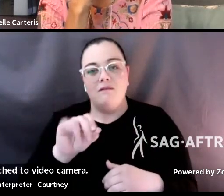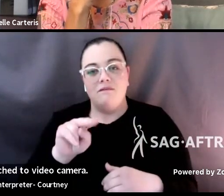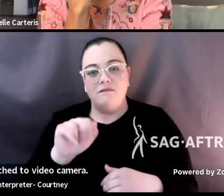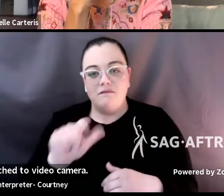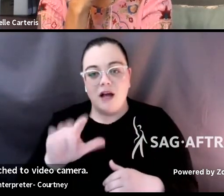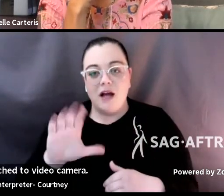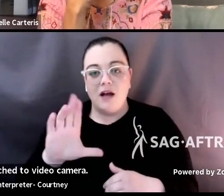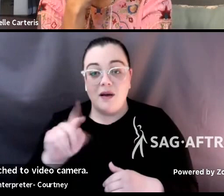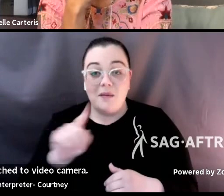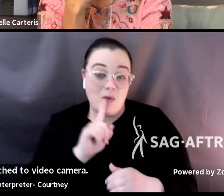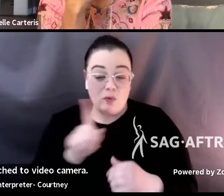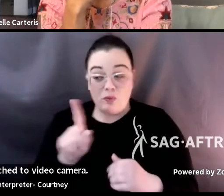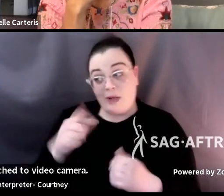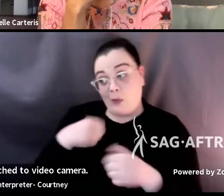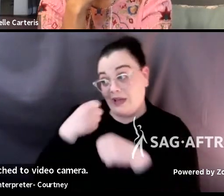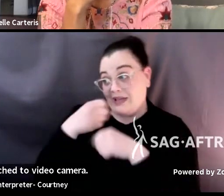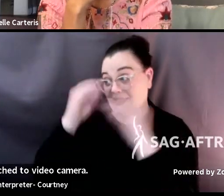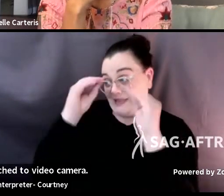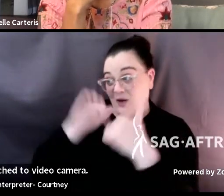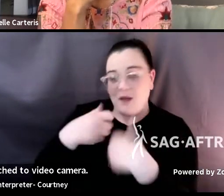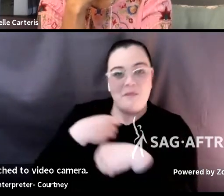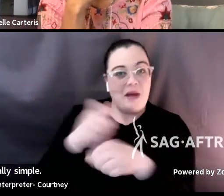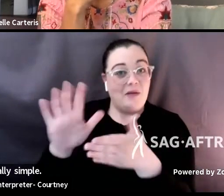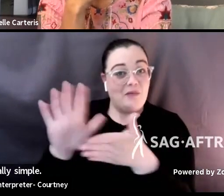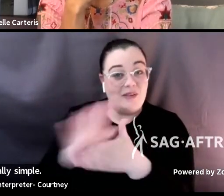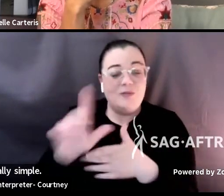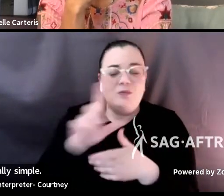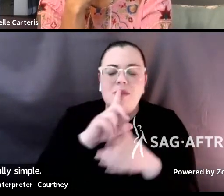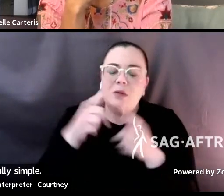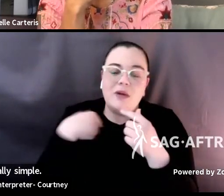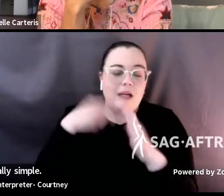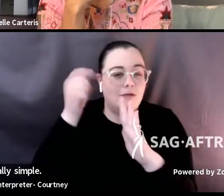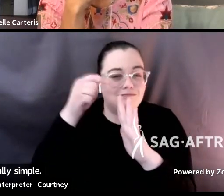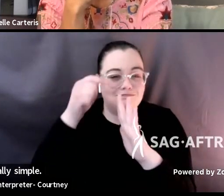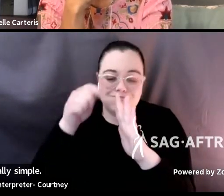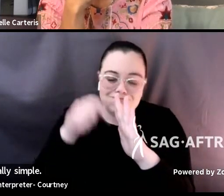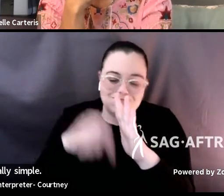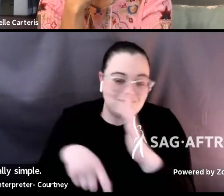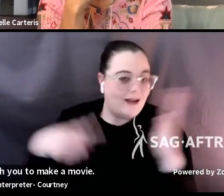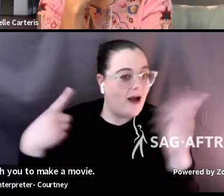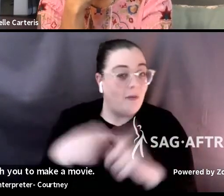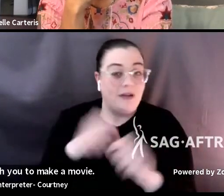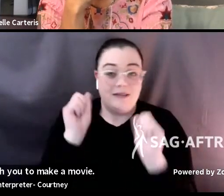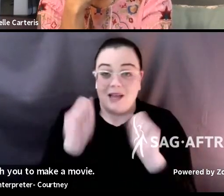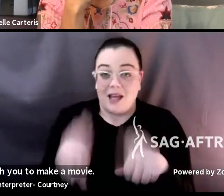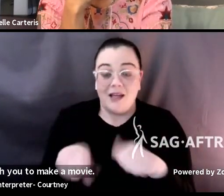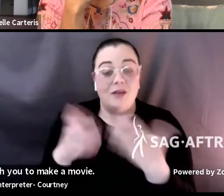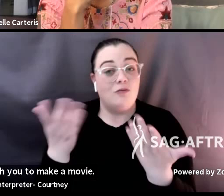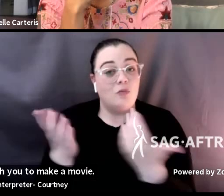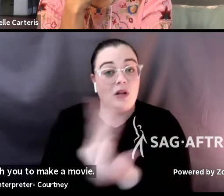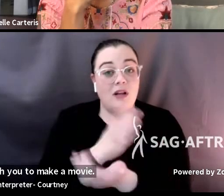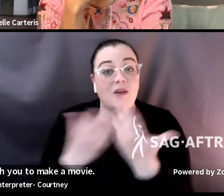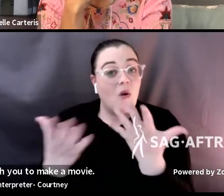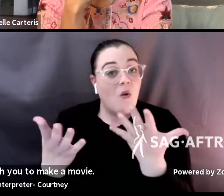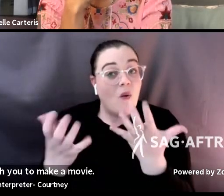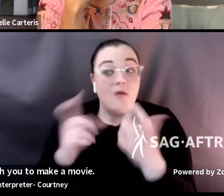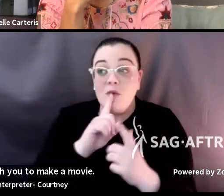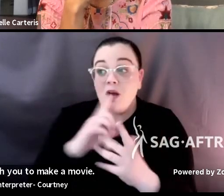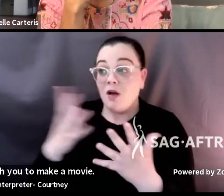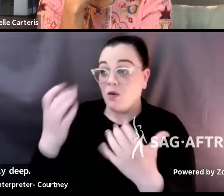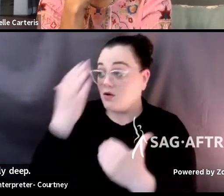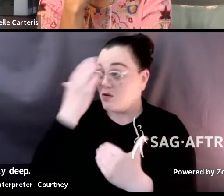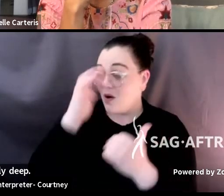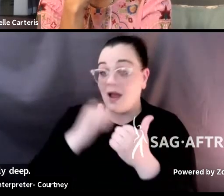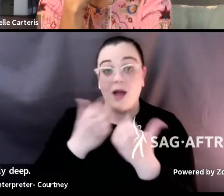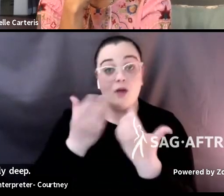movie, basically. Yeah. This can get endlessly deep. and really even a short film and how you might approach narrative